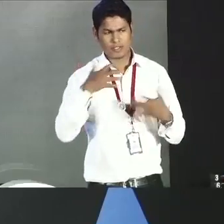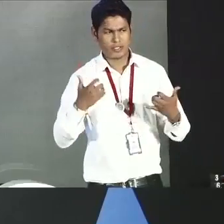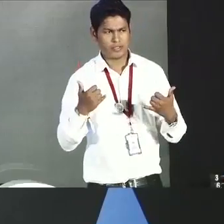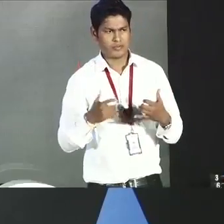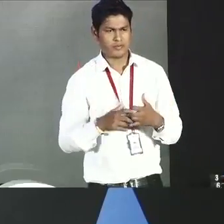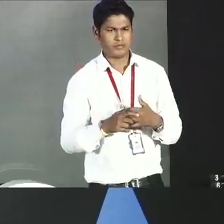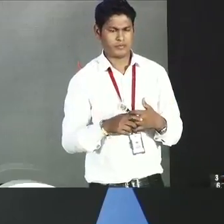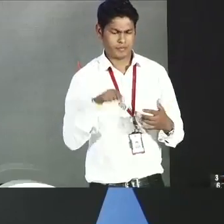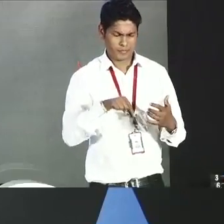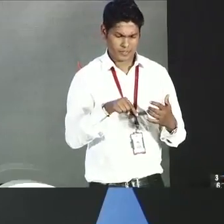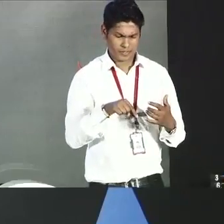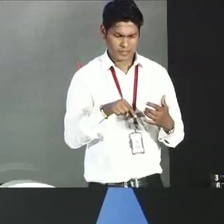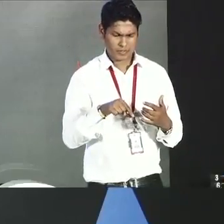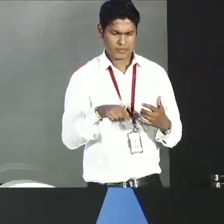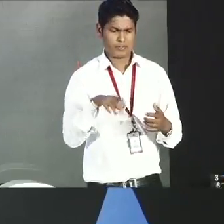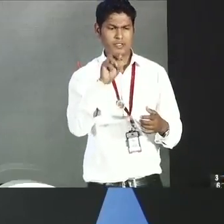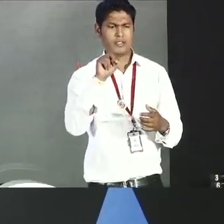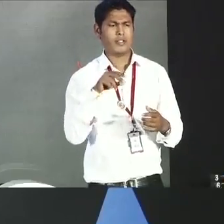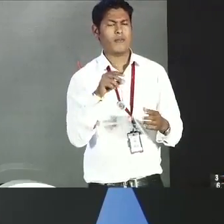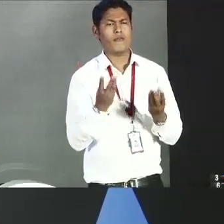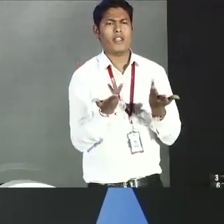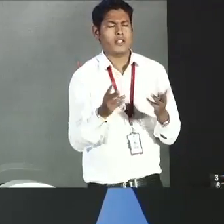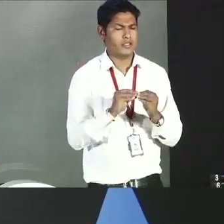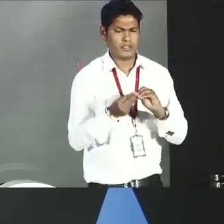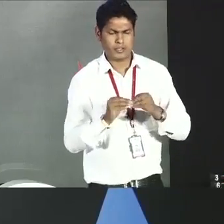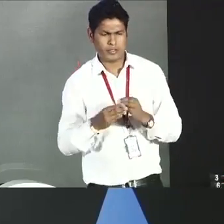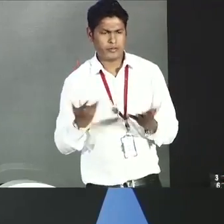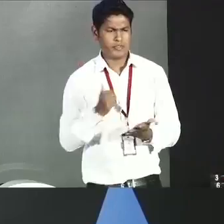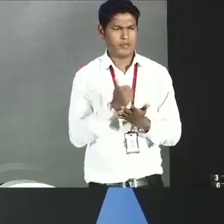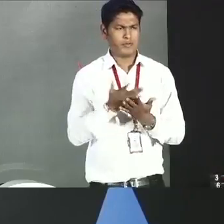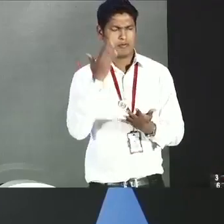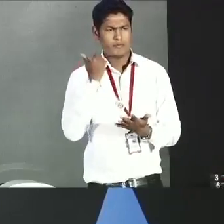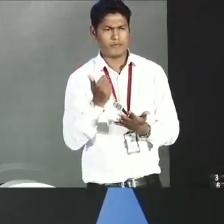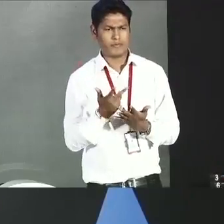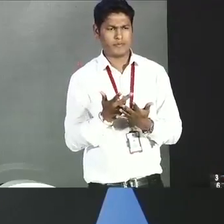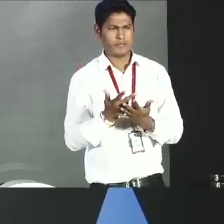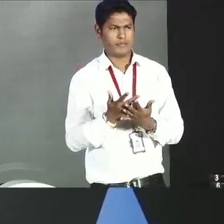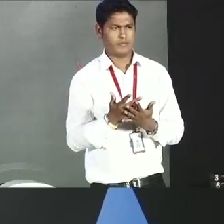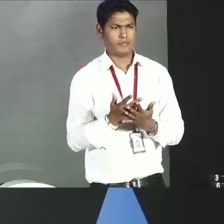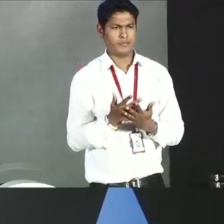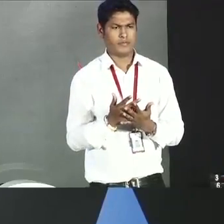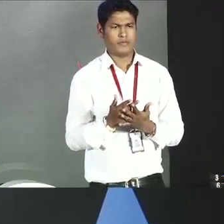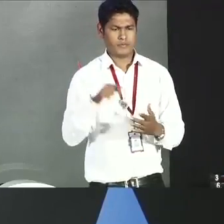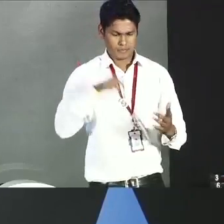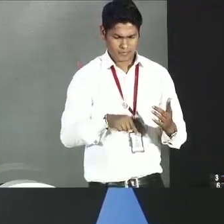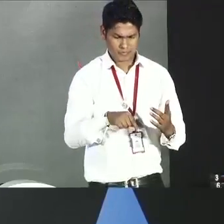if you think about that, and you think about these numbers, and you look at the population rate, which right now,